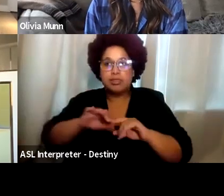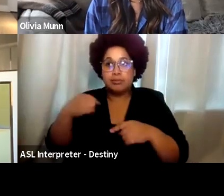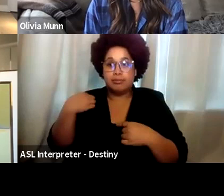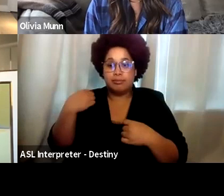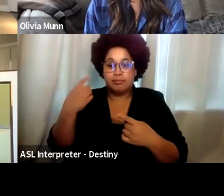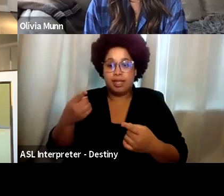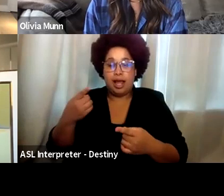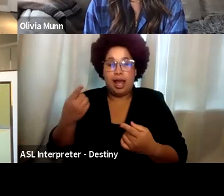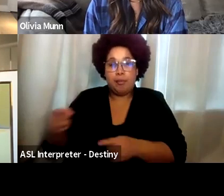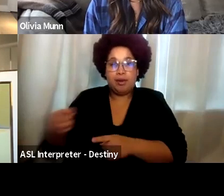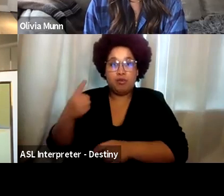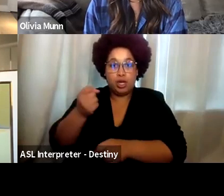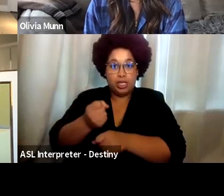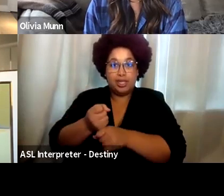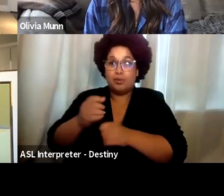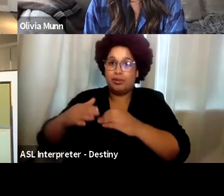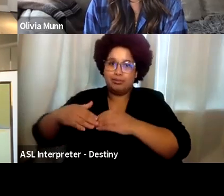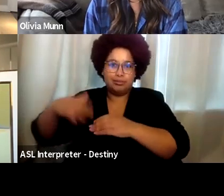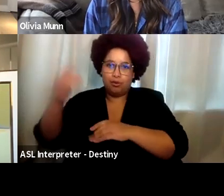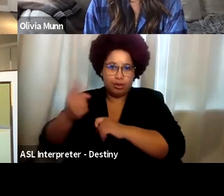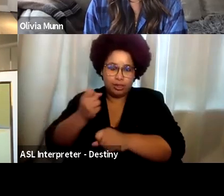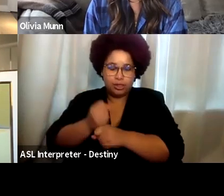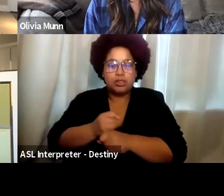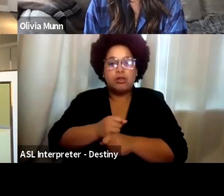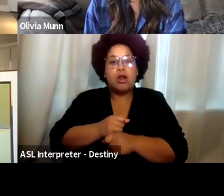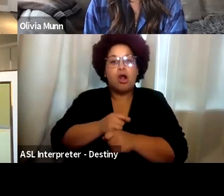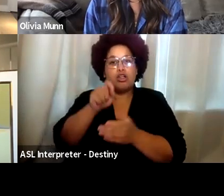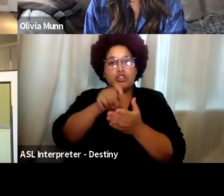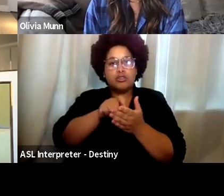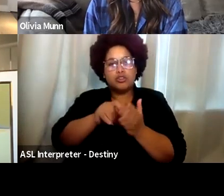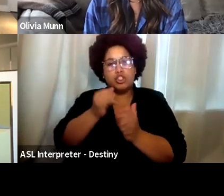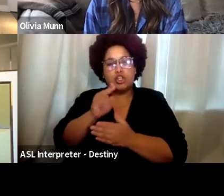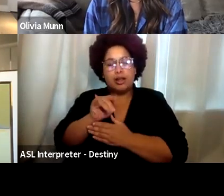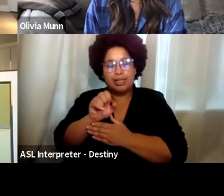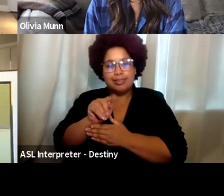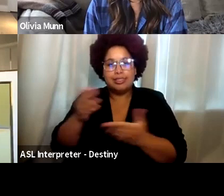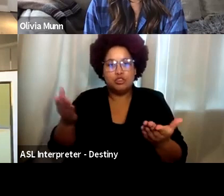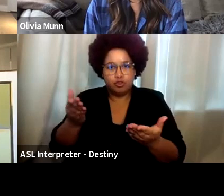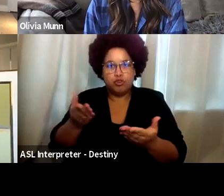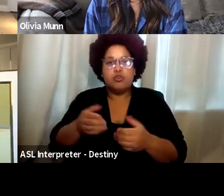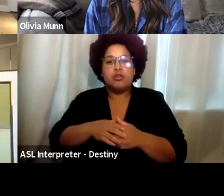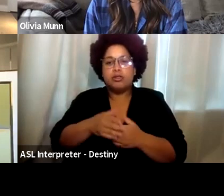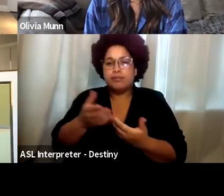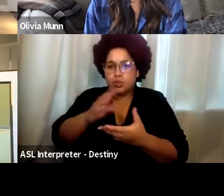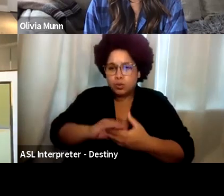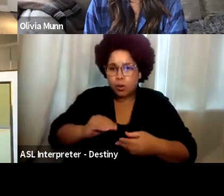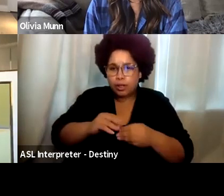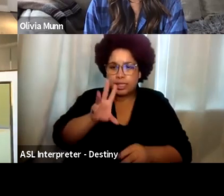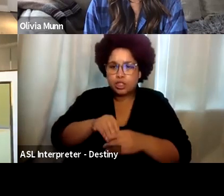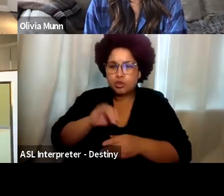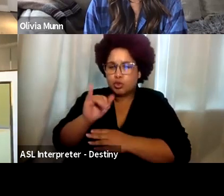a year and longer. For our journalists here on the panel, at what point did these stories engage you? I know, Juju, you mentioned